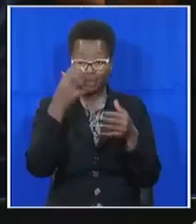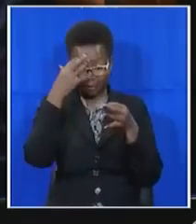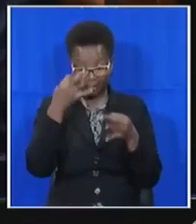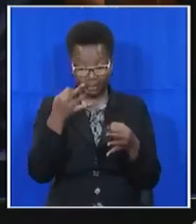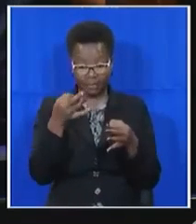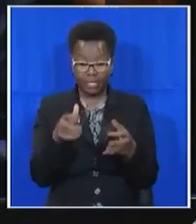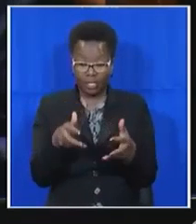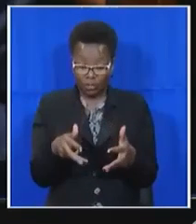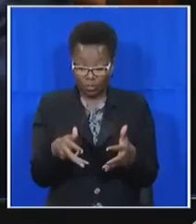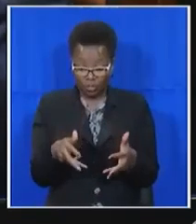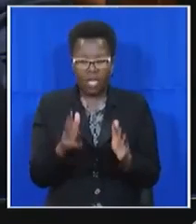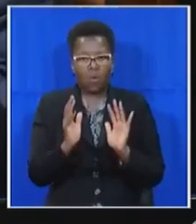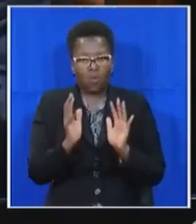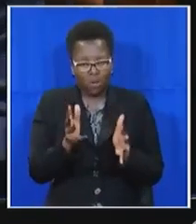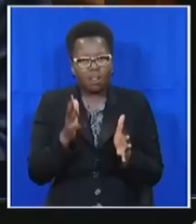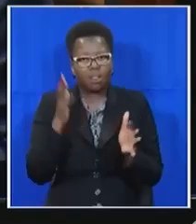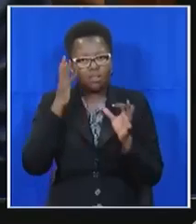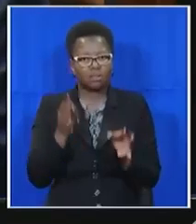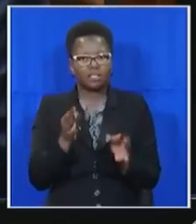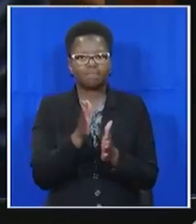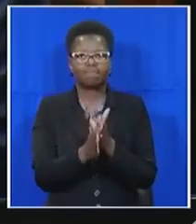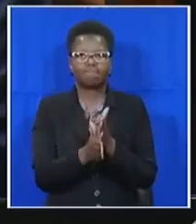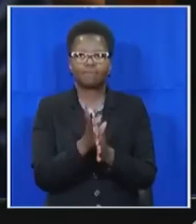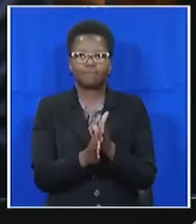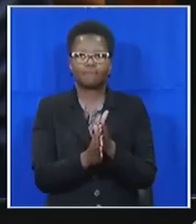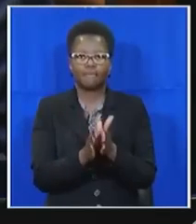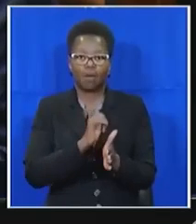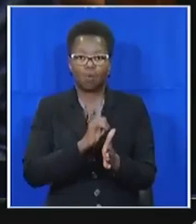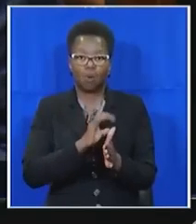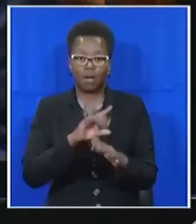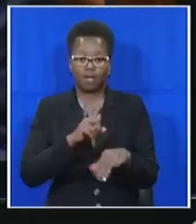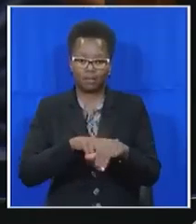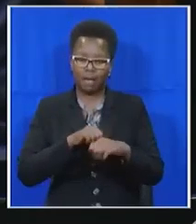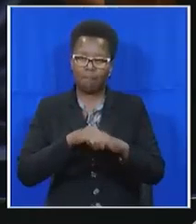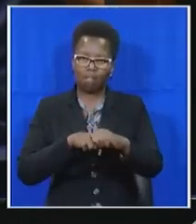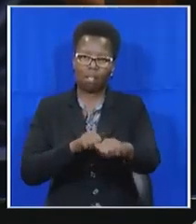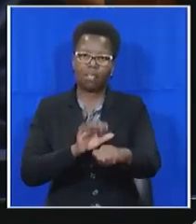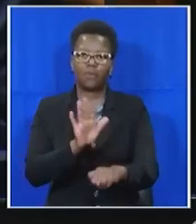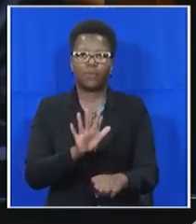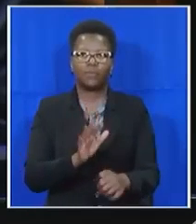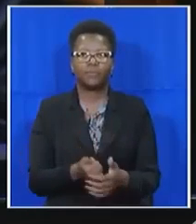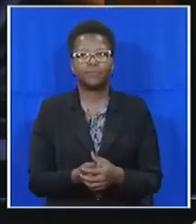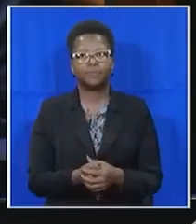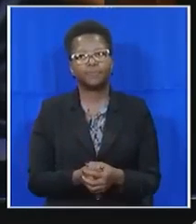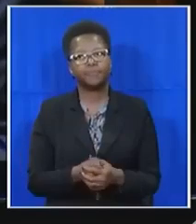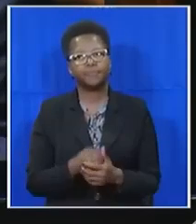here, today, and so that we do not move into this thing. Yeah.